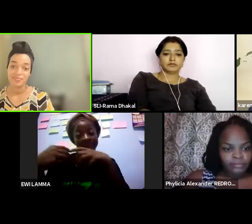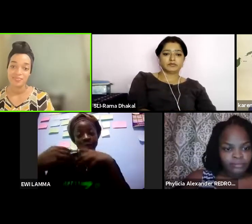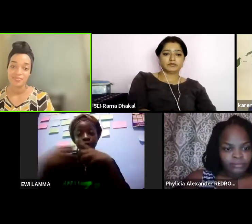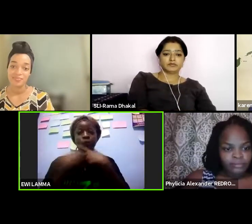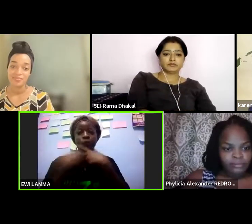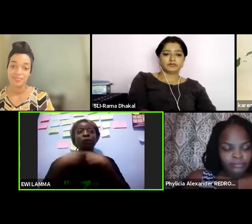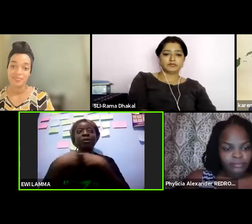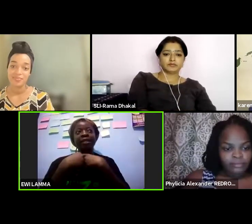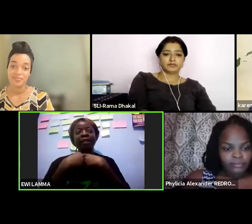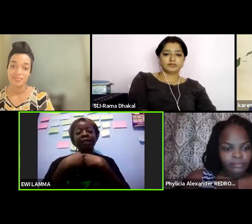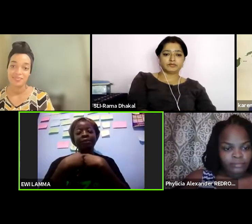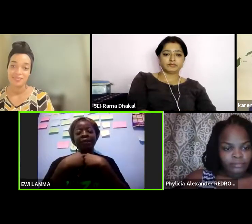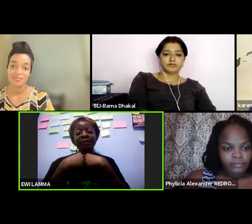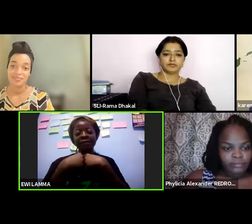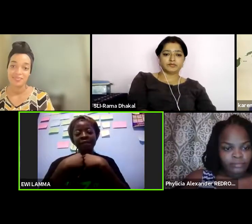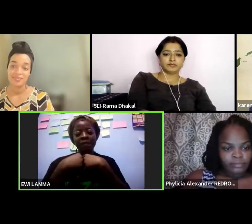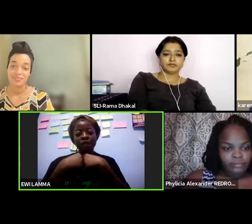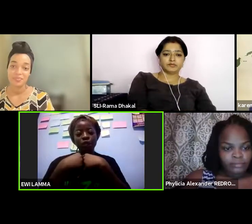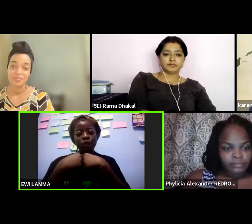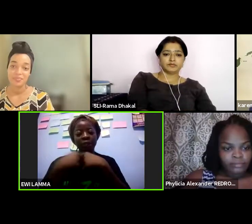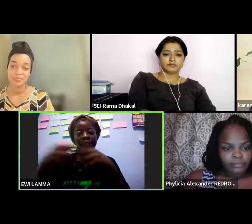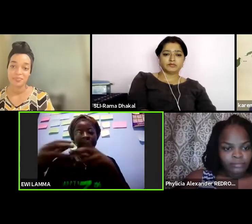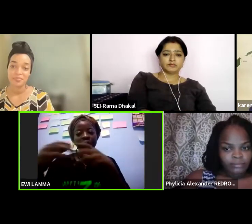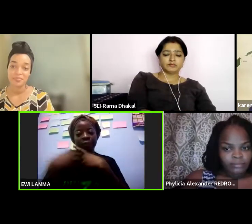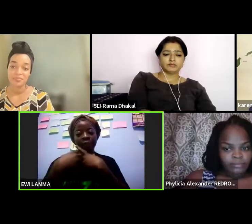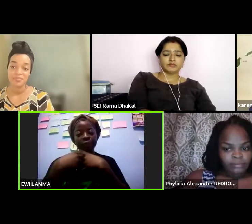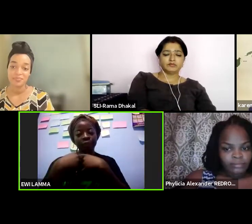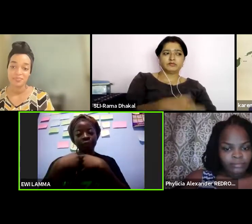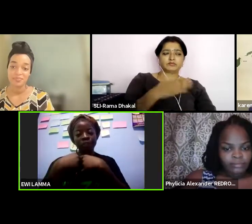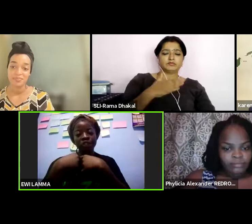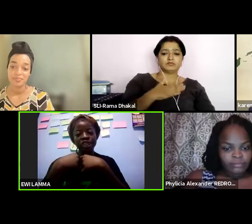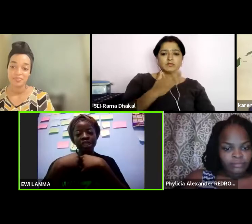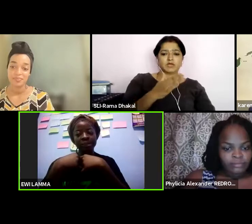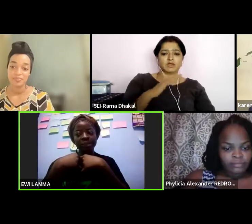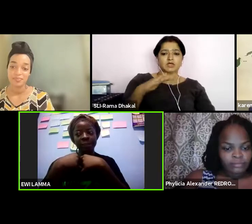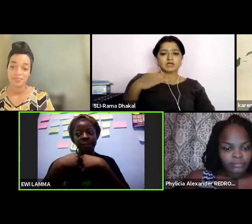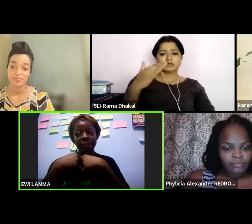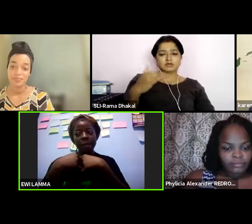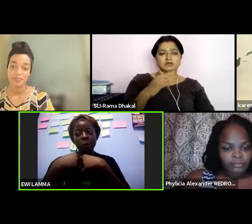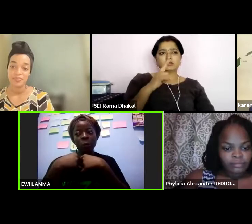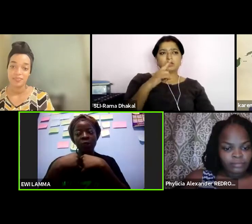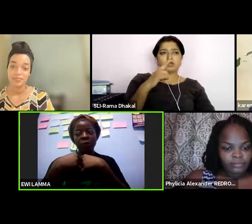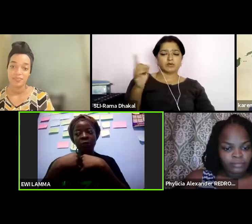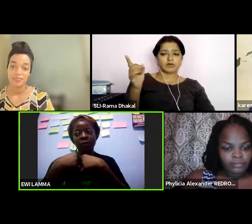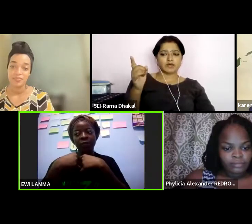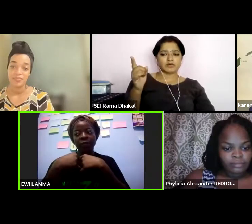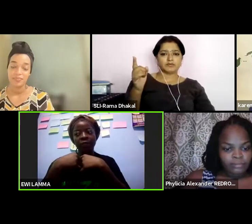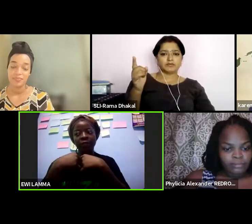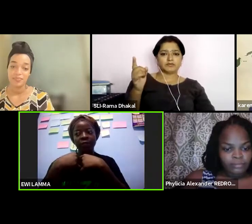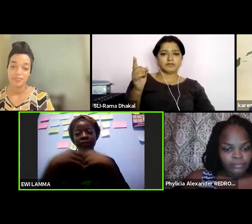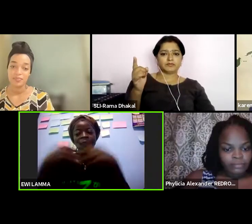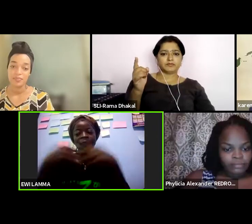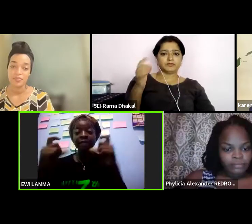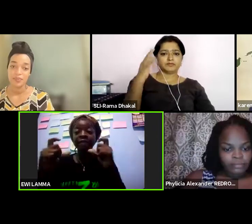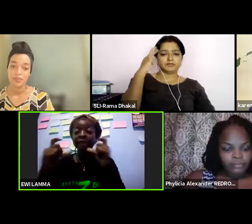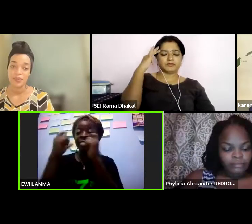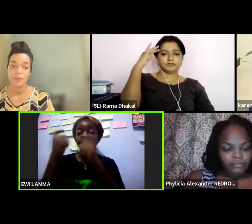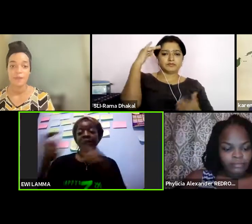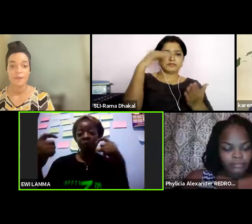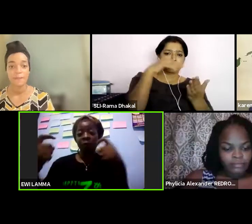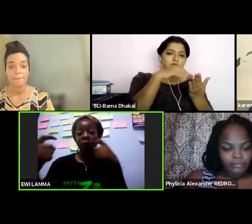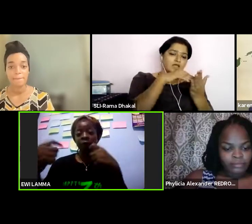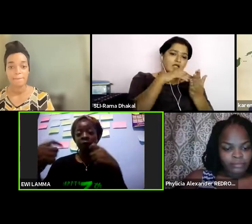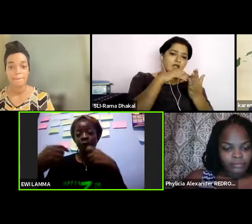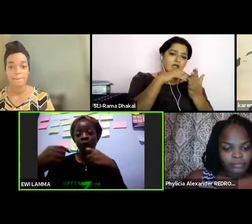thought about or considered, because like she's saying, one of the hidden